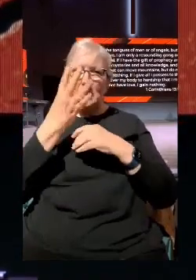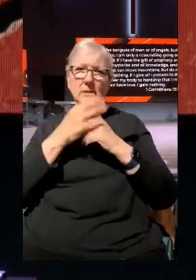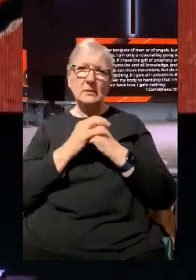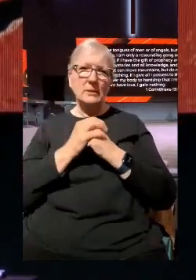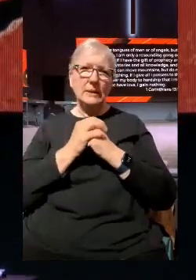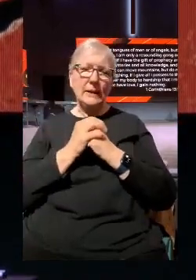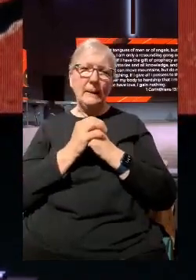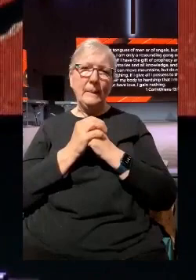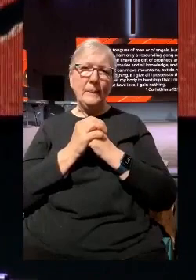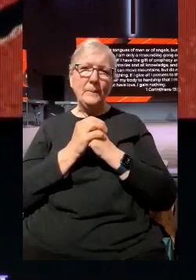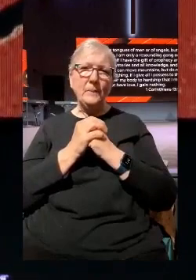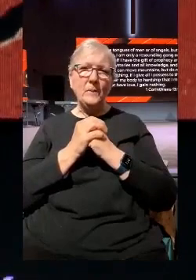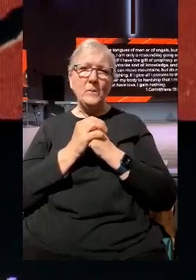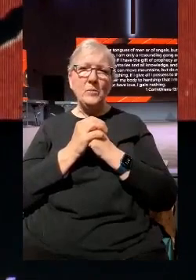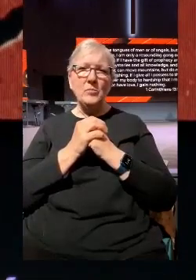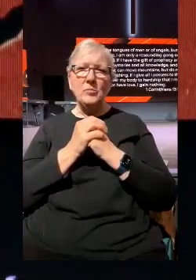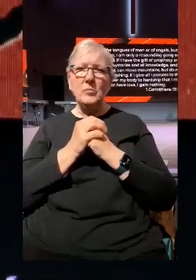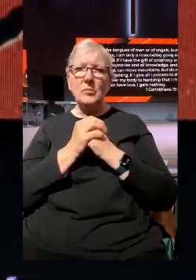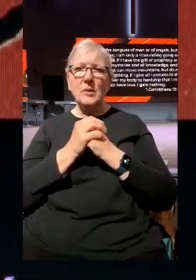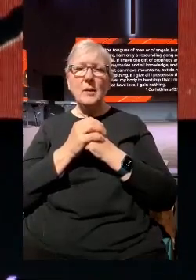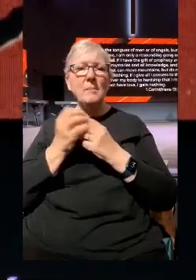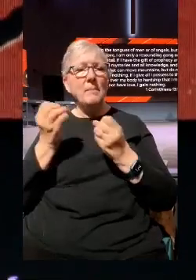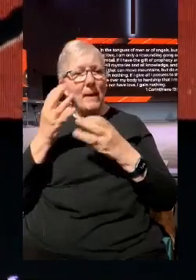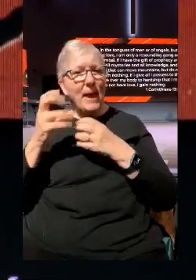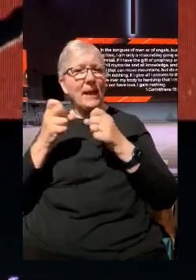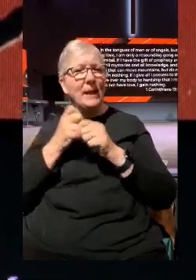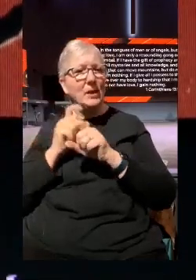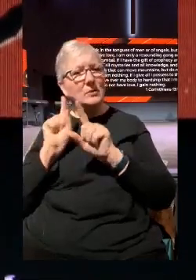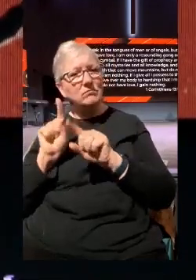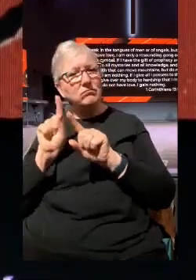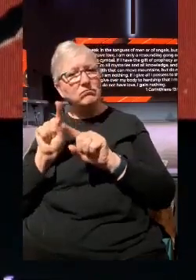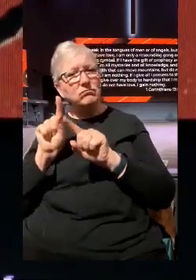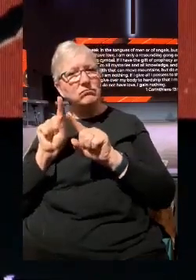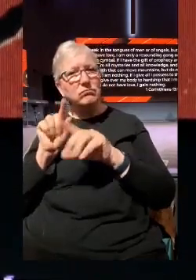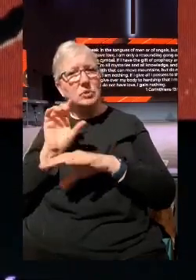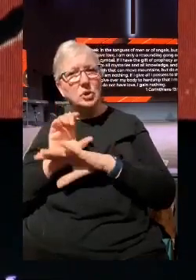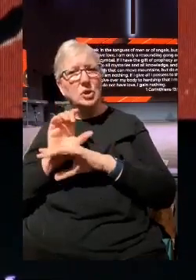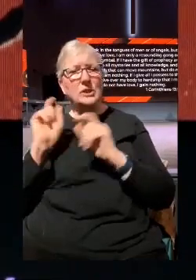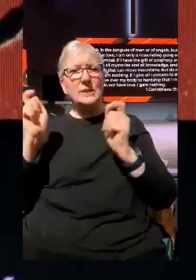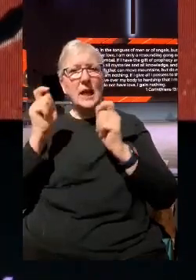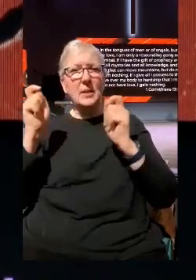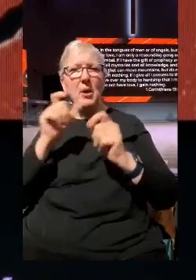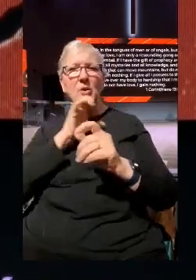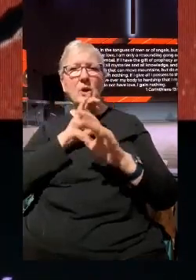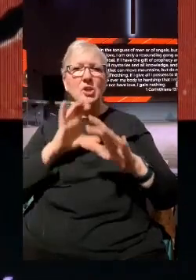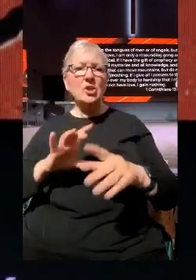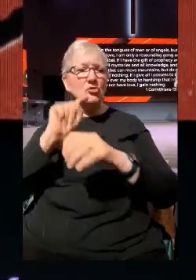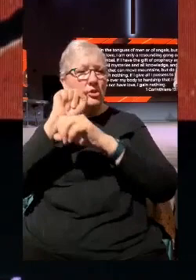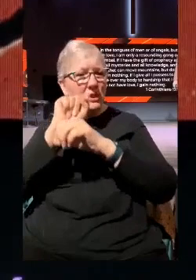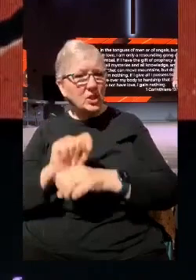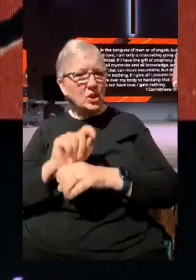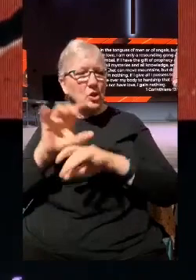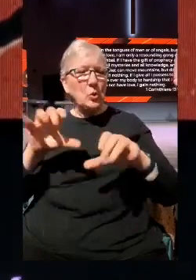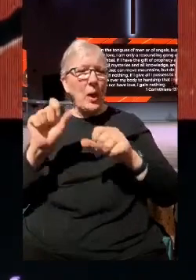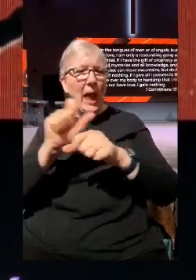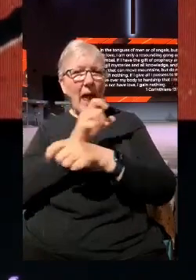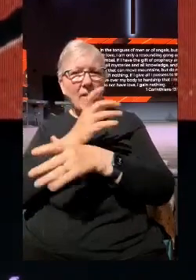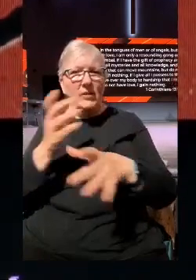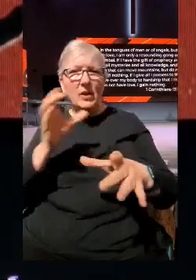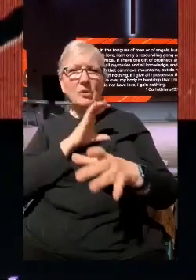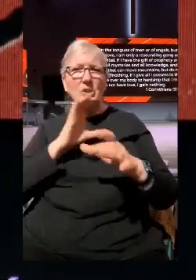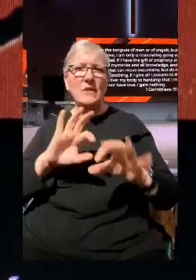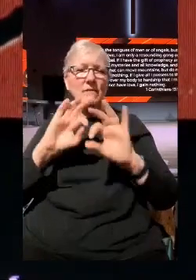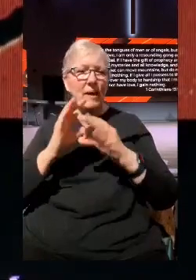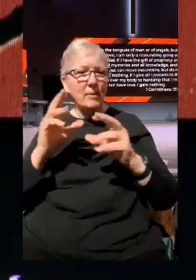Those years of going to church and celebrating the Christian traditions and doing all the things that Christian families do did